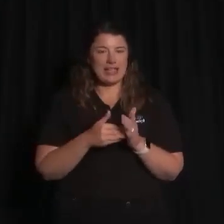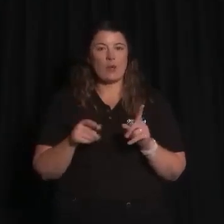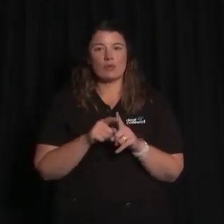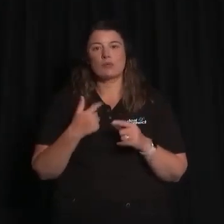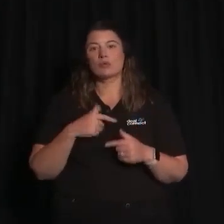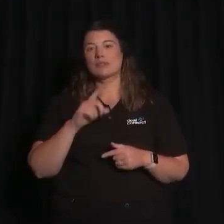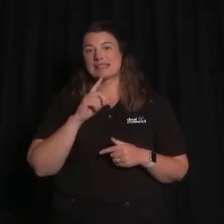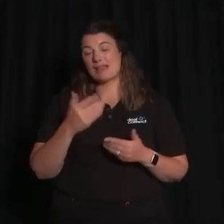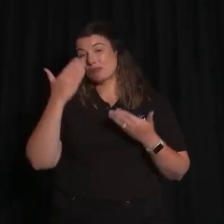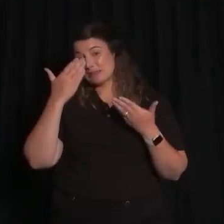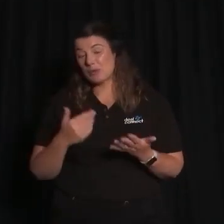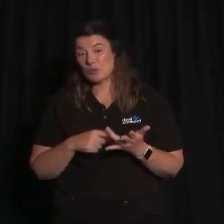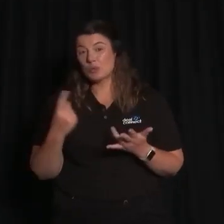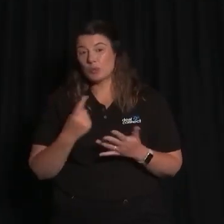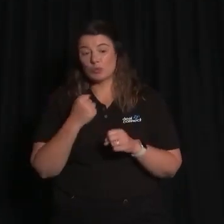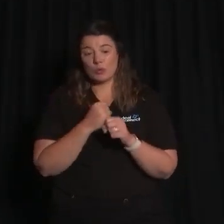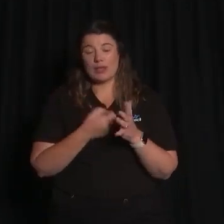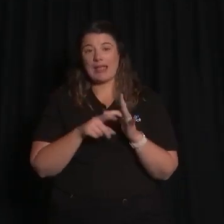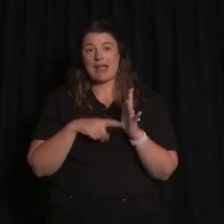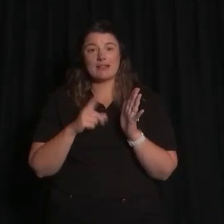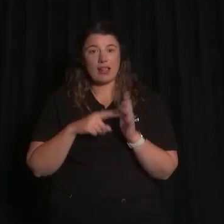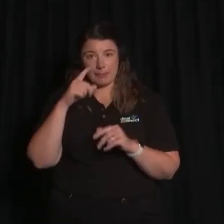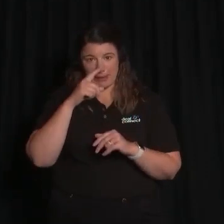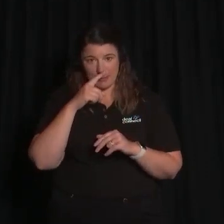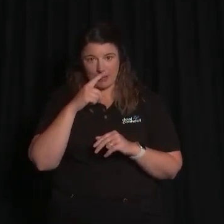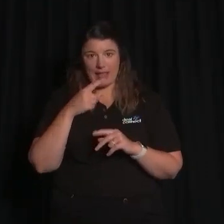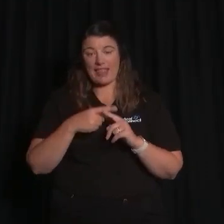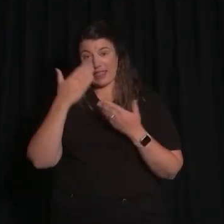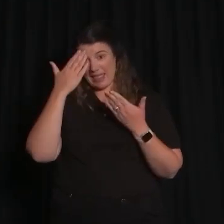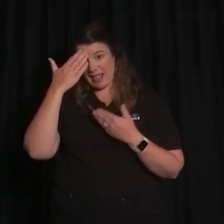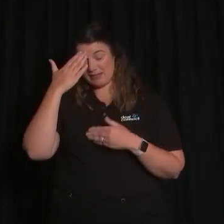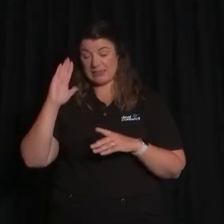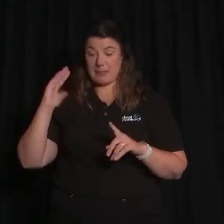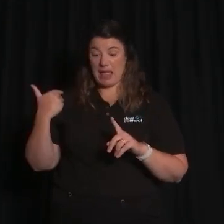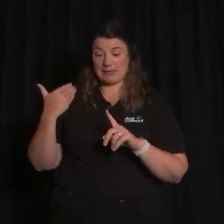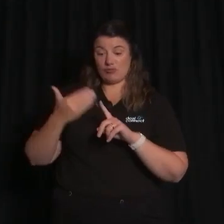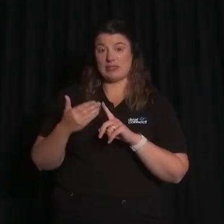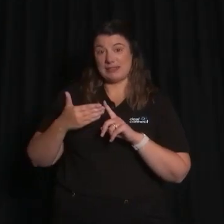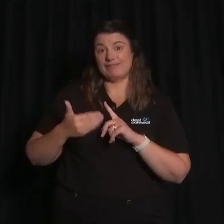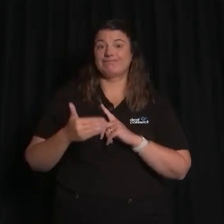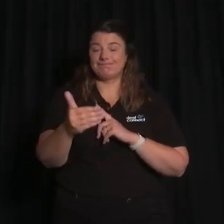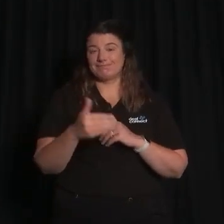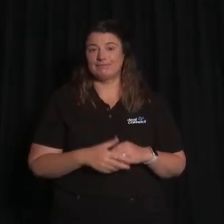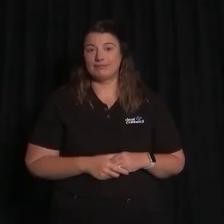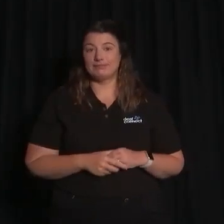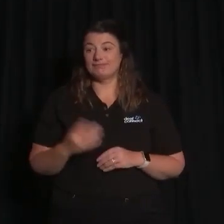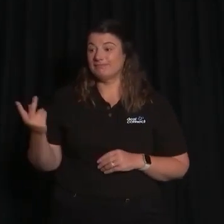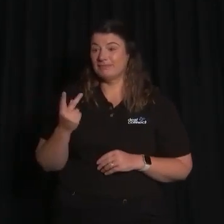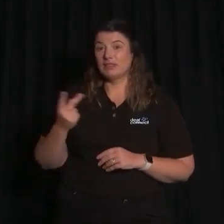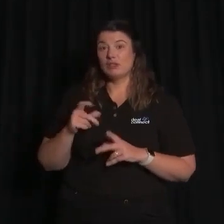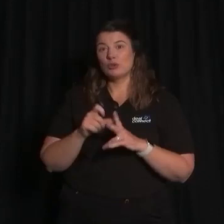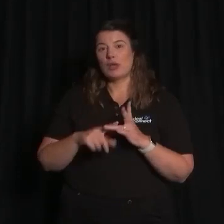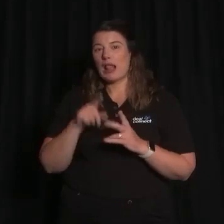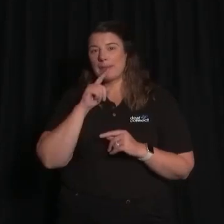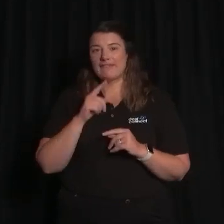like to begin by paying my respects to the Gadigal people and my respects to their elders past, present and emerging. Ruth and I are doing something of a